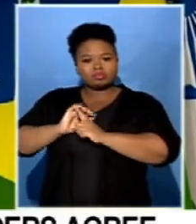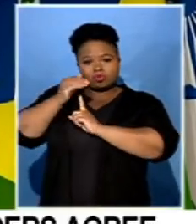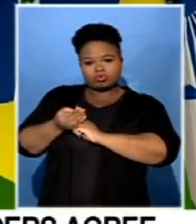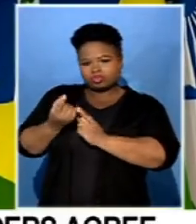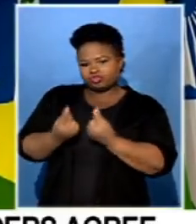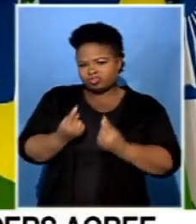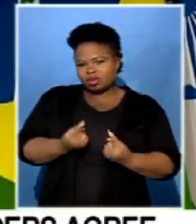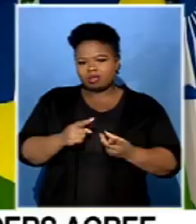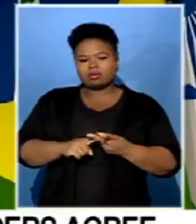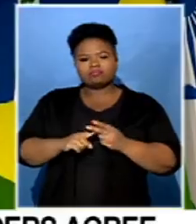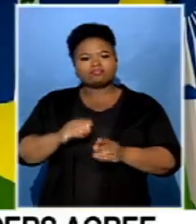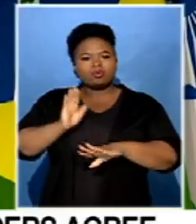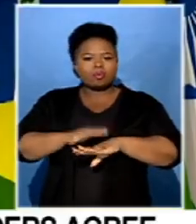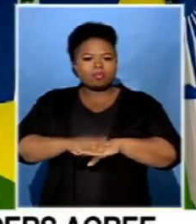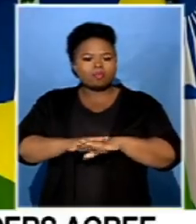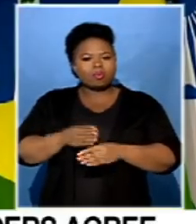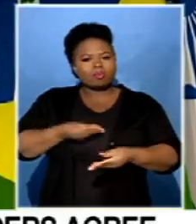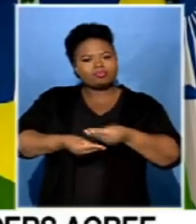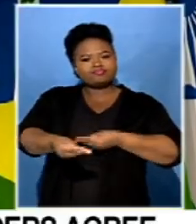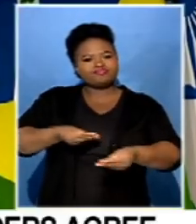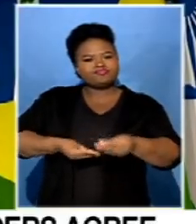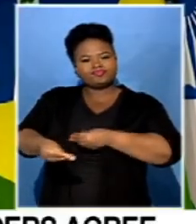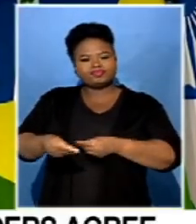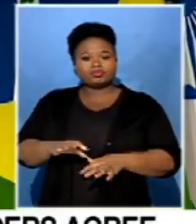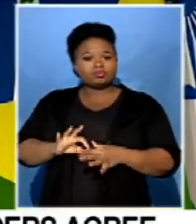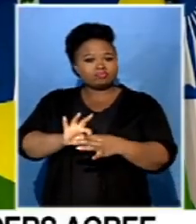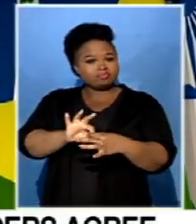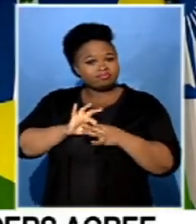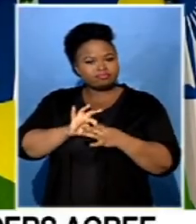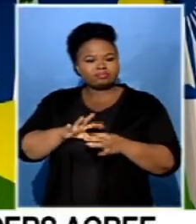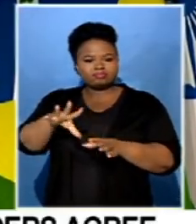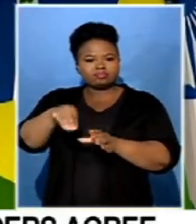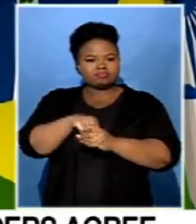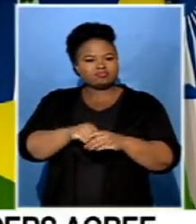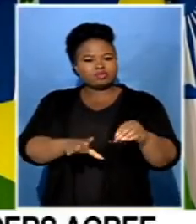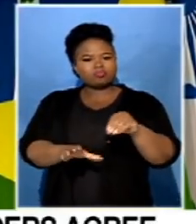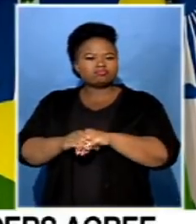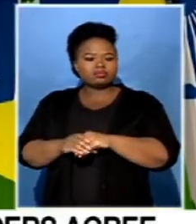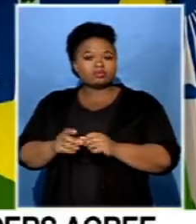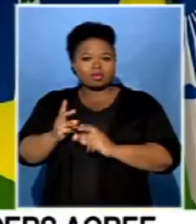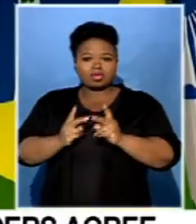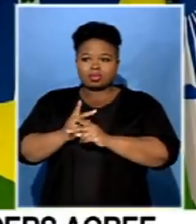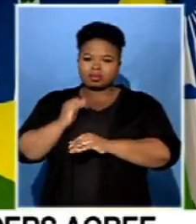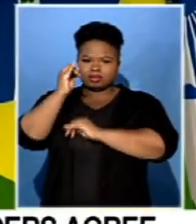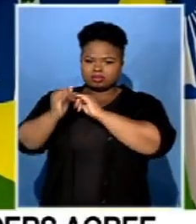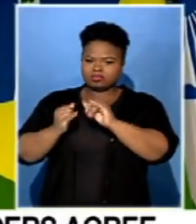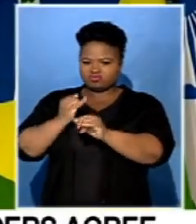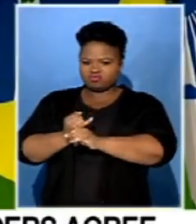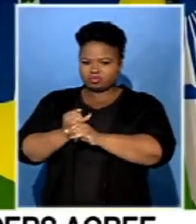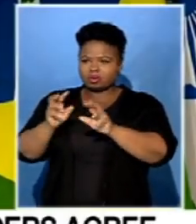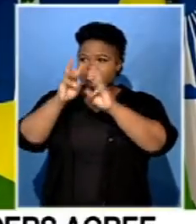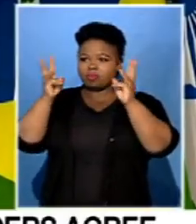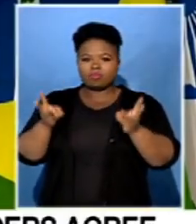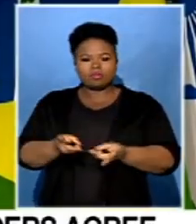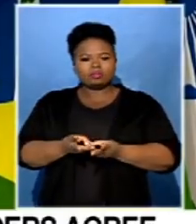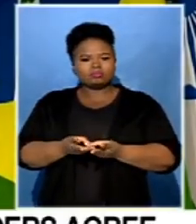promote trade and investment liberalization and facilitation, and jointly steer the global economy toward greater